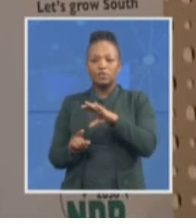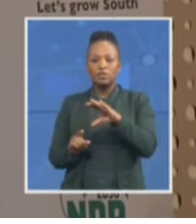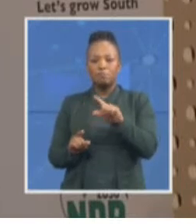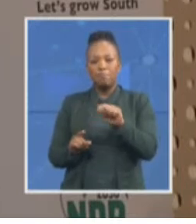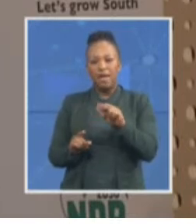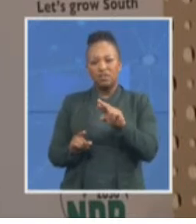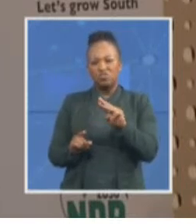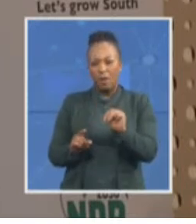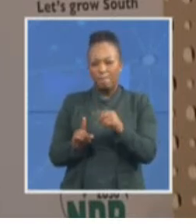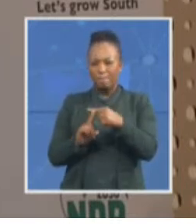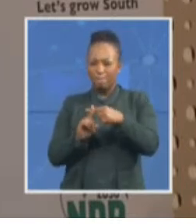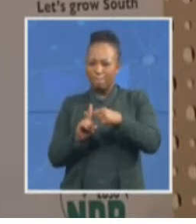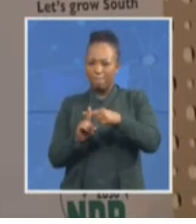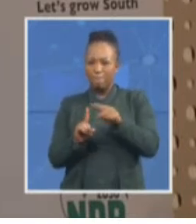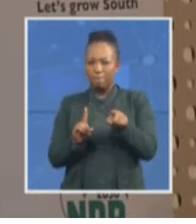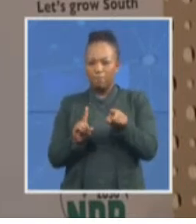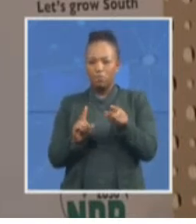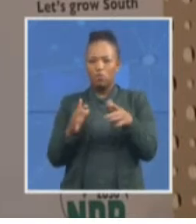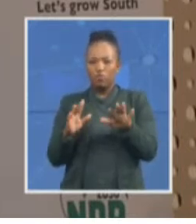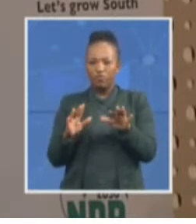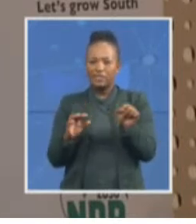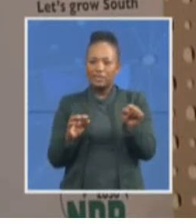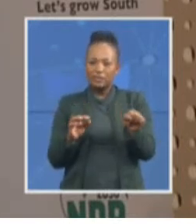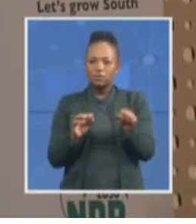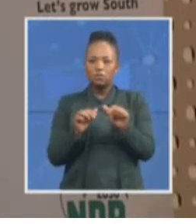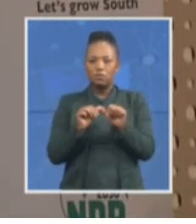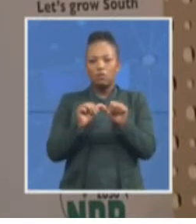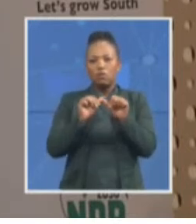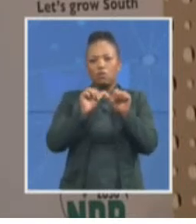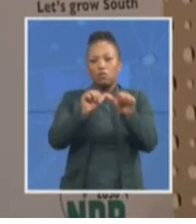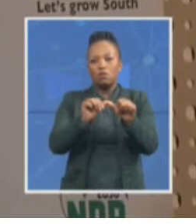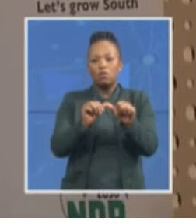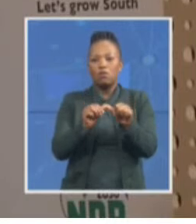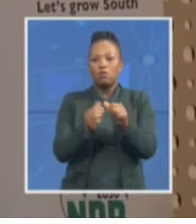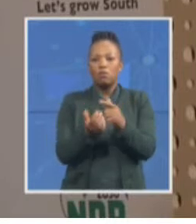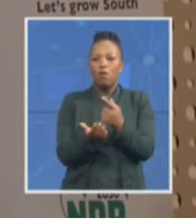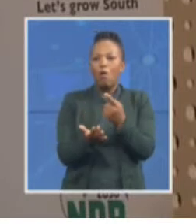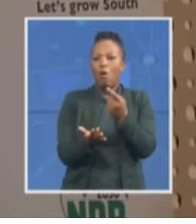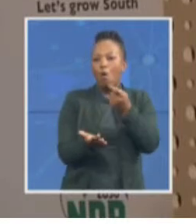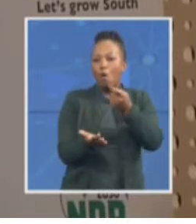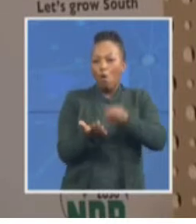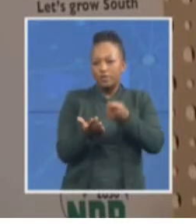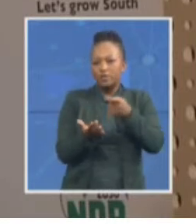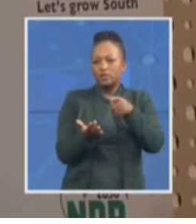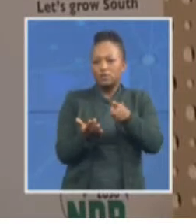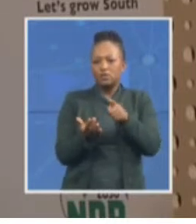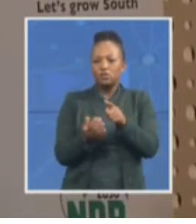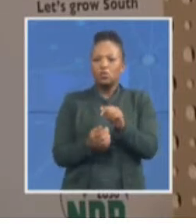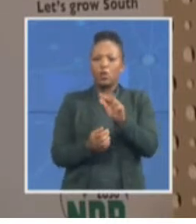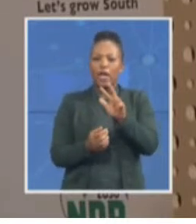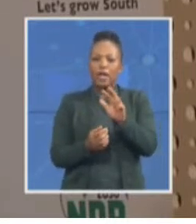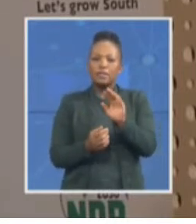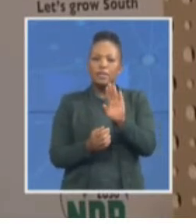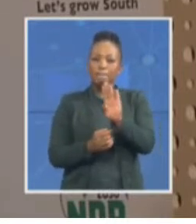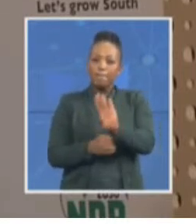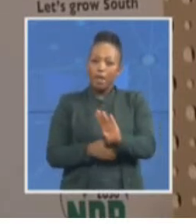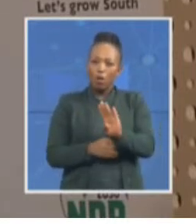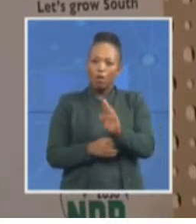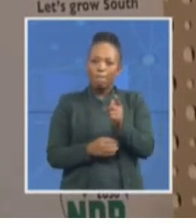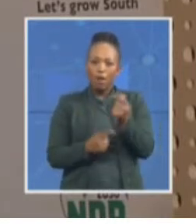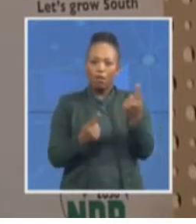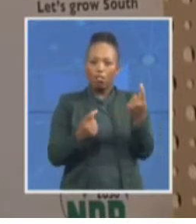the proceeds of the auctions will inject over 8 billion into the national fiscus. On the national